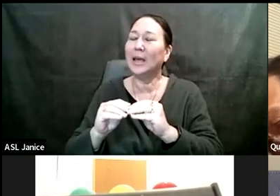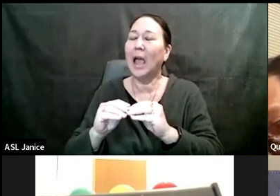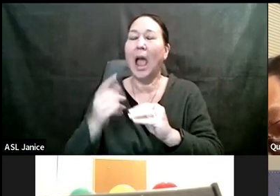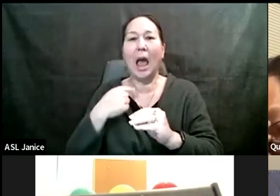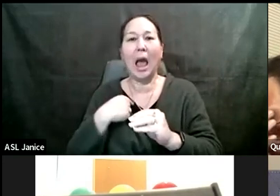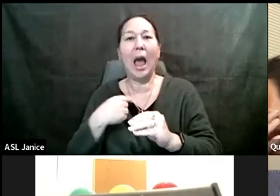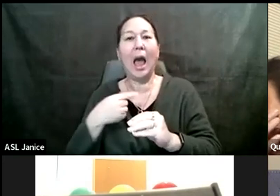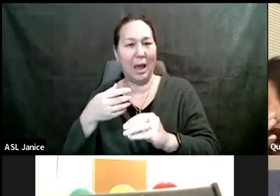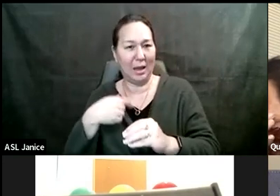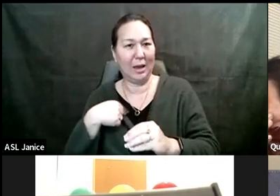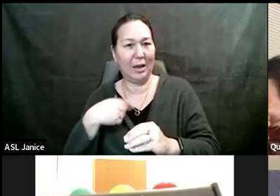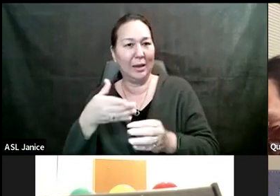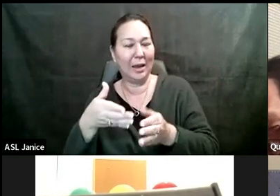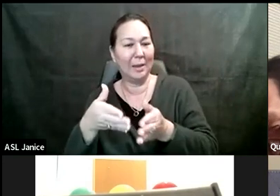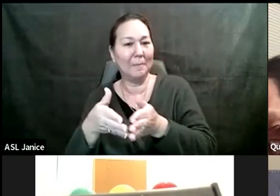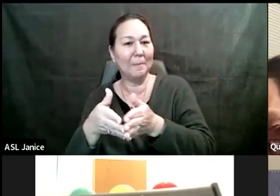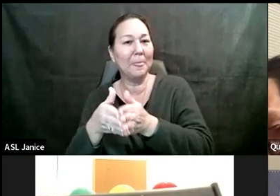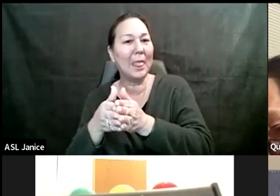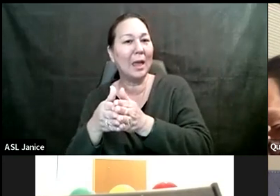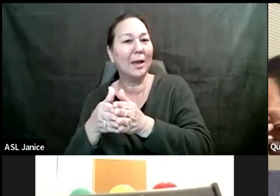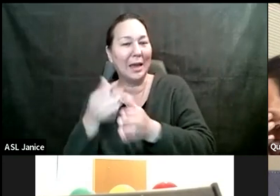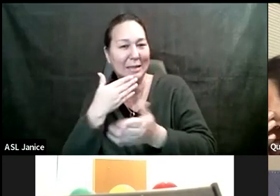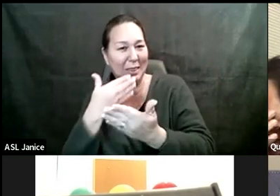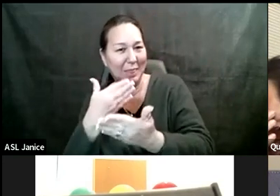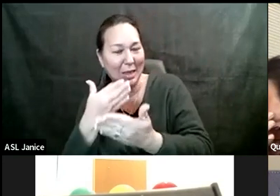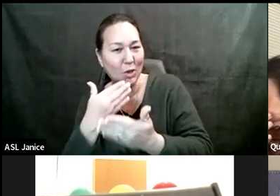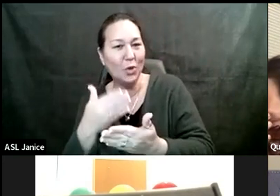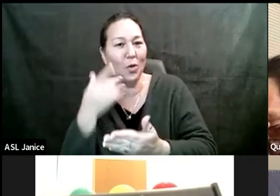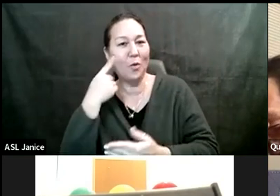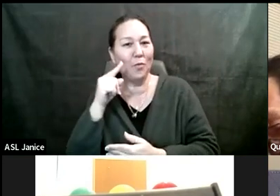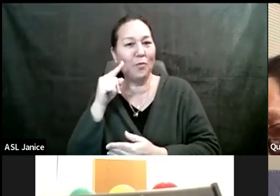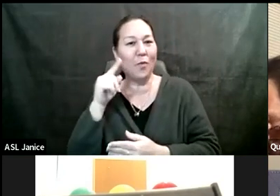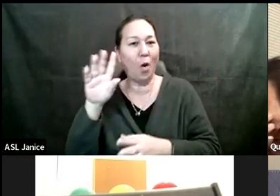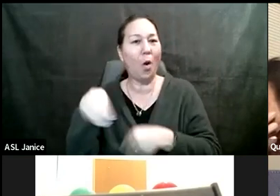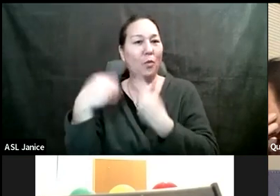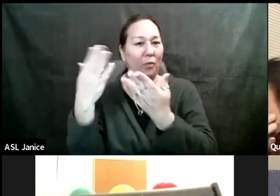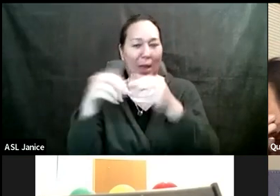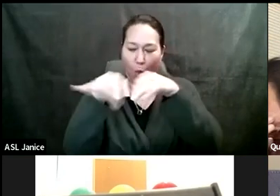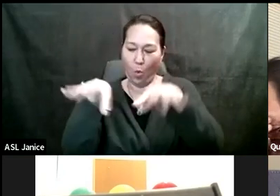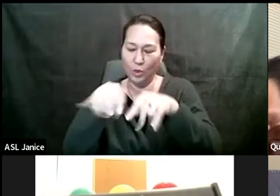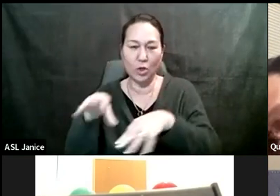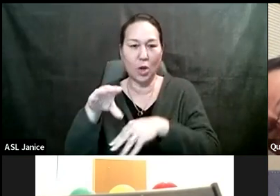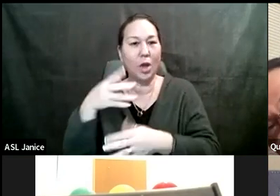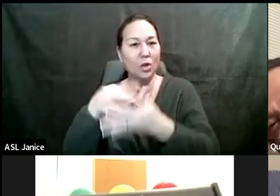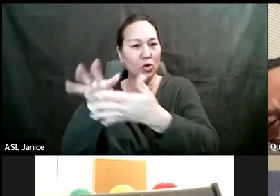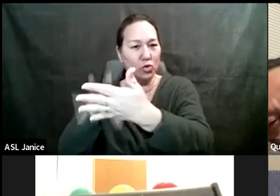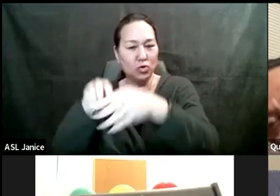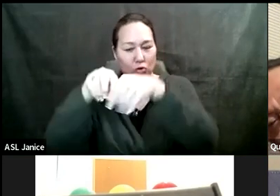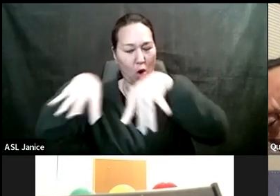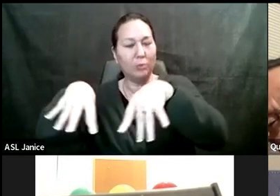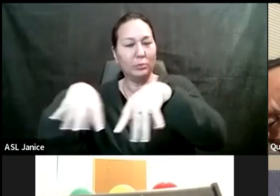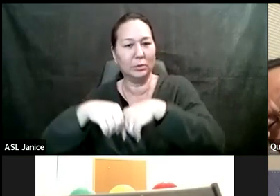Miss Skipper you forgot to thank me for giving you this idea my previous request of these meetings that the